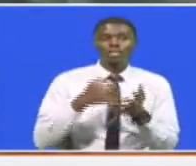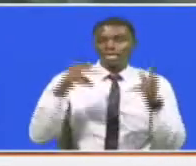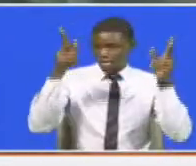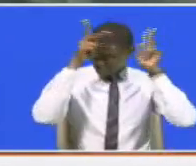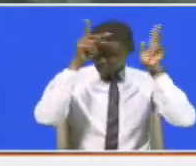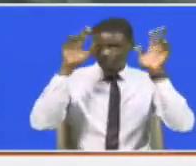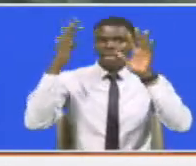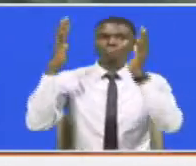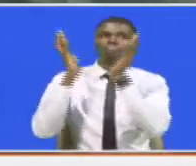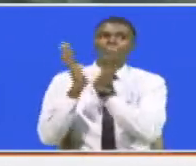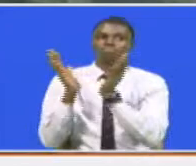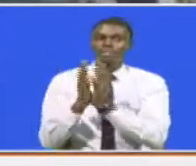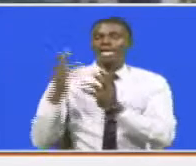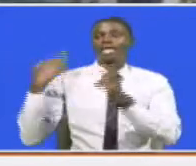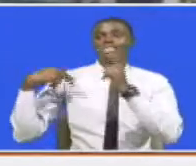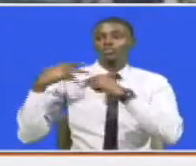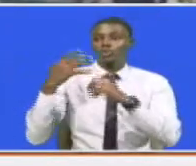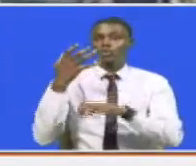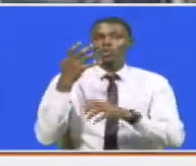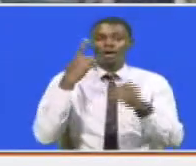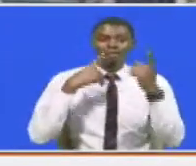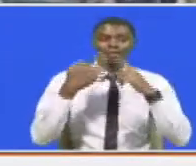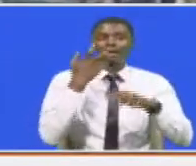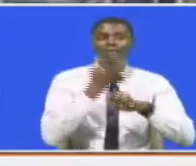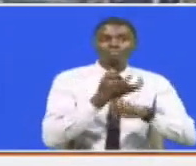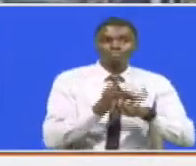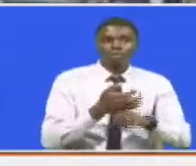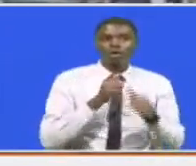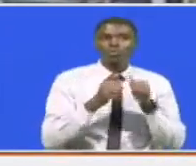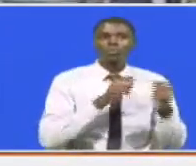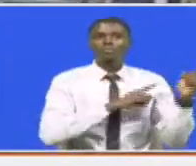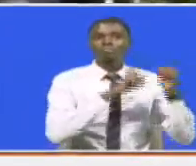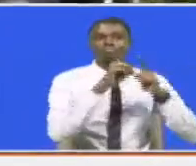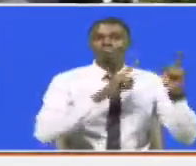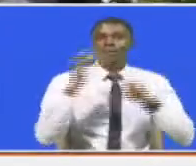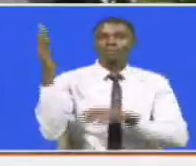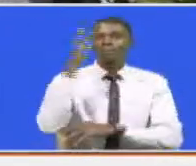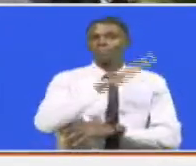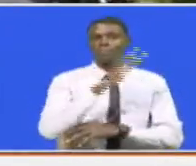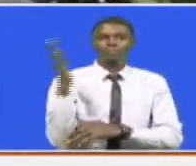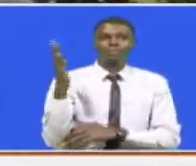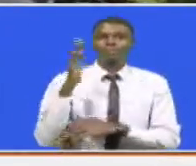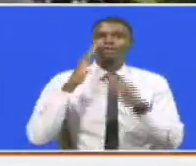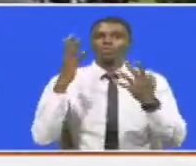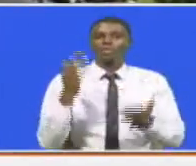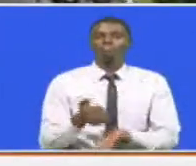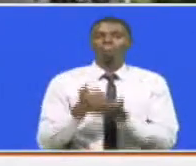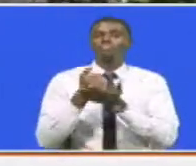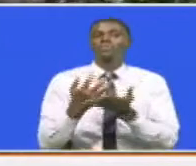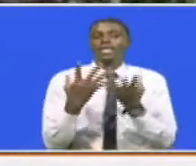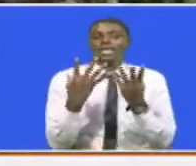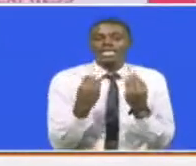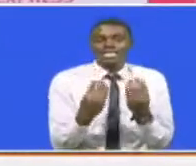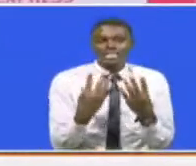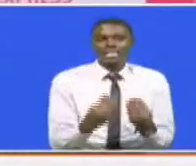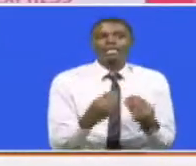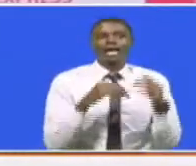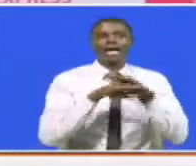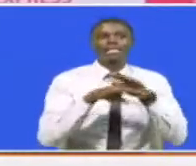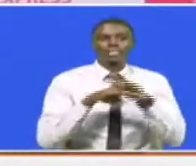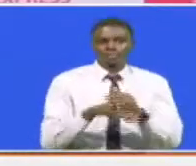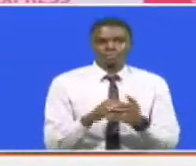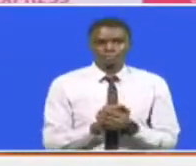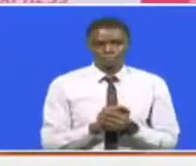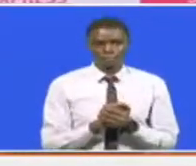the historical crying stone, among others, which air transport will complement in terms of easing accessibility.